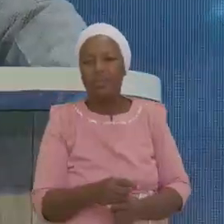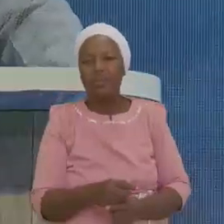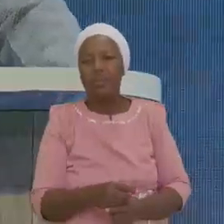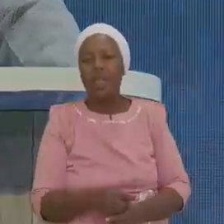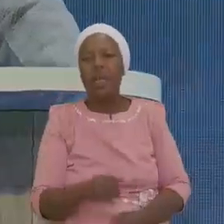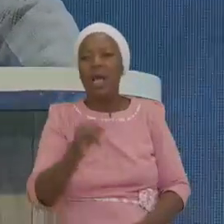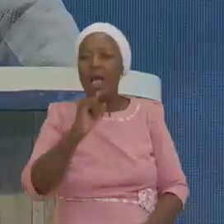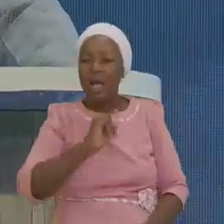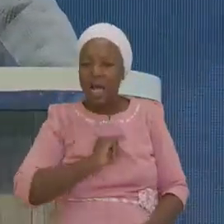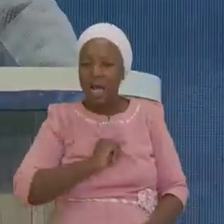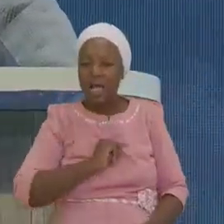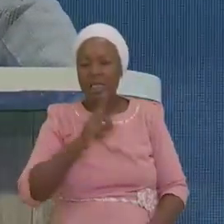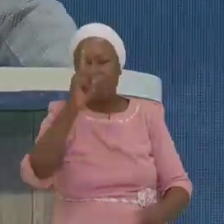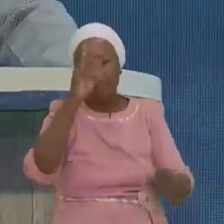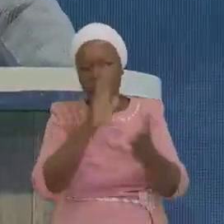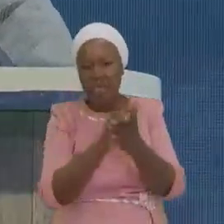I believe.